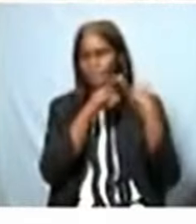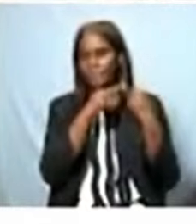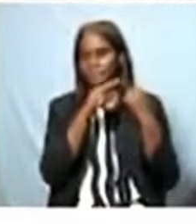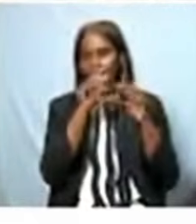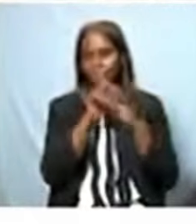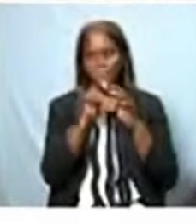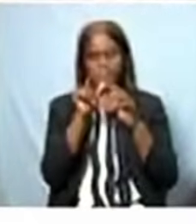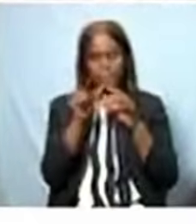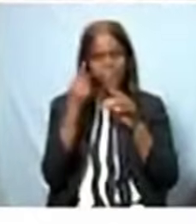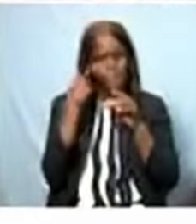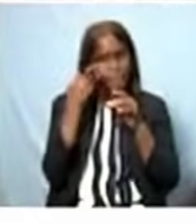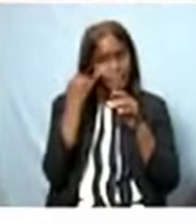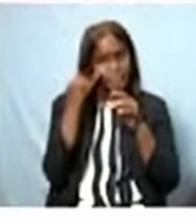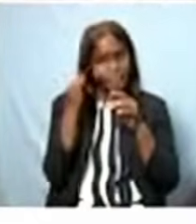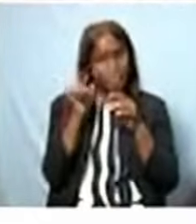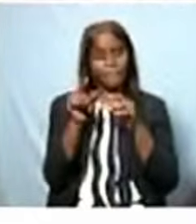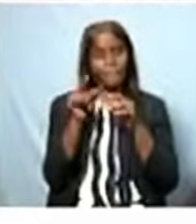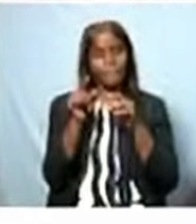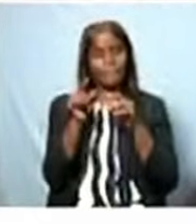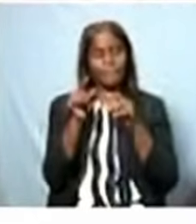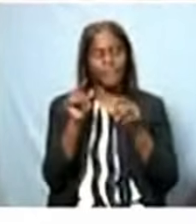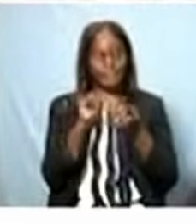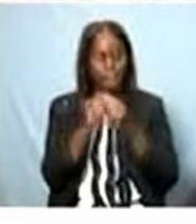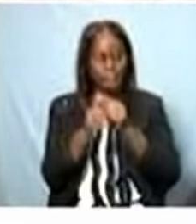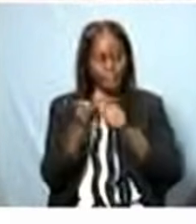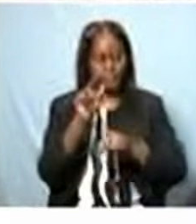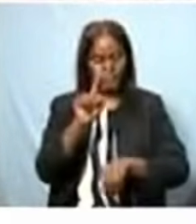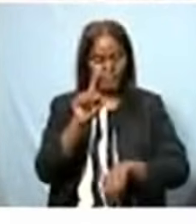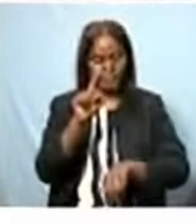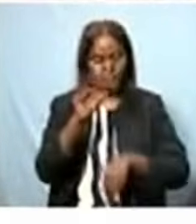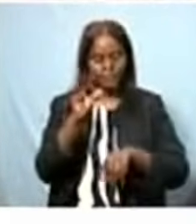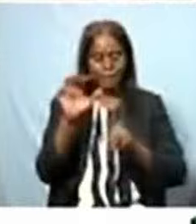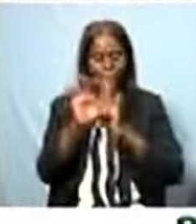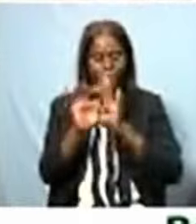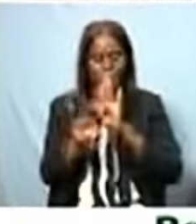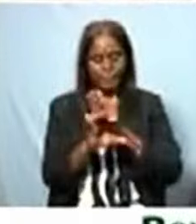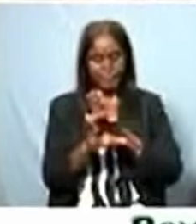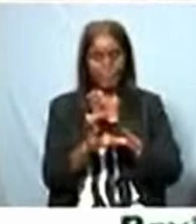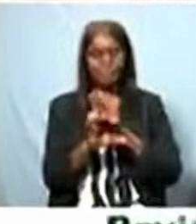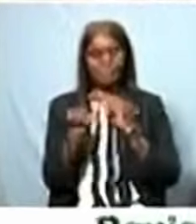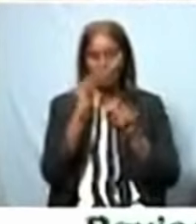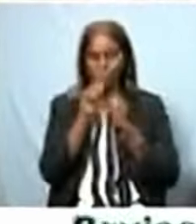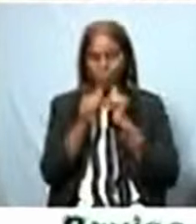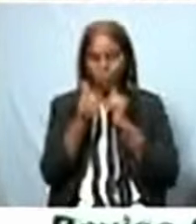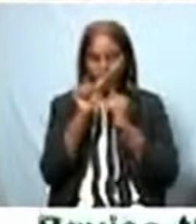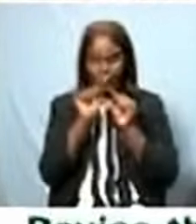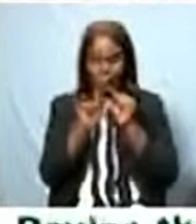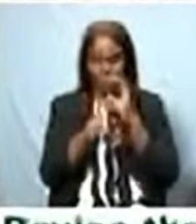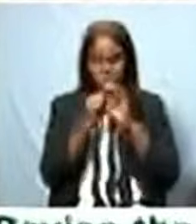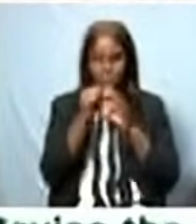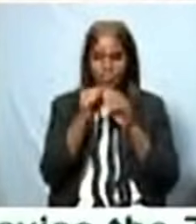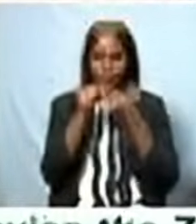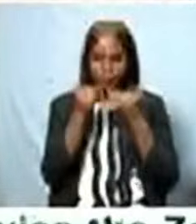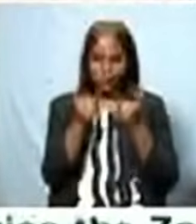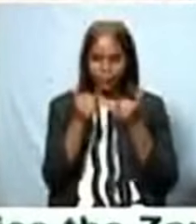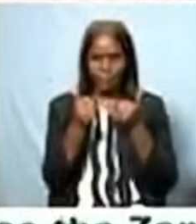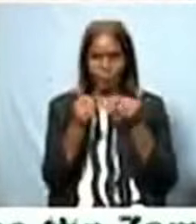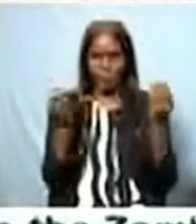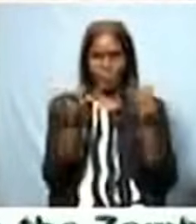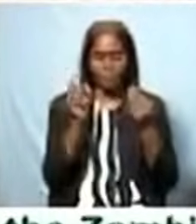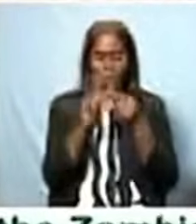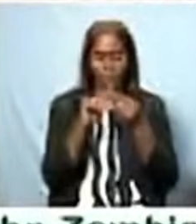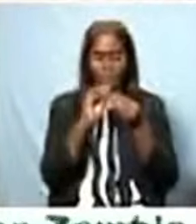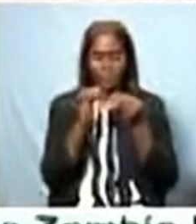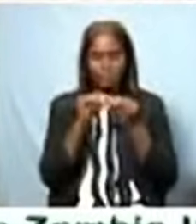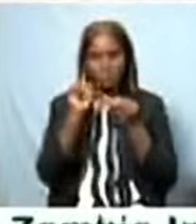in view of Article 1 of the Constitution, because it may be found repugnant to Article